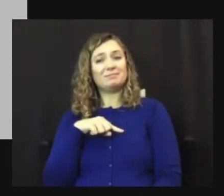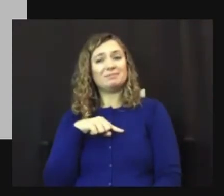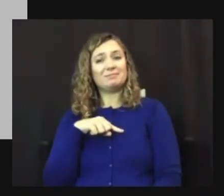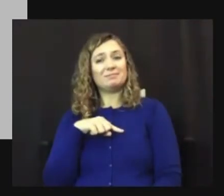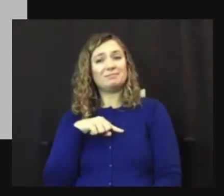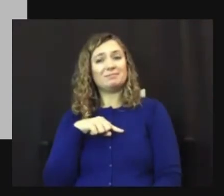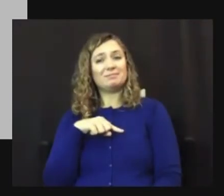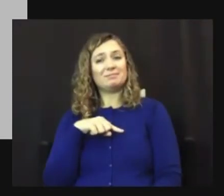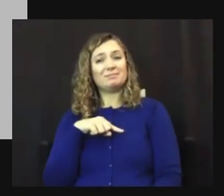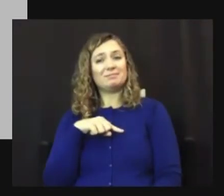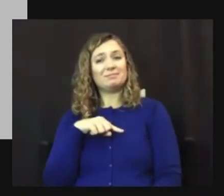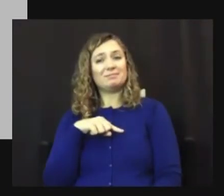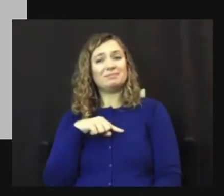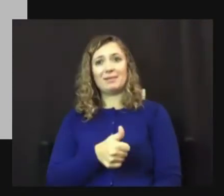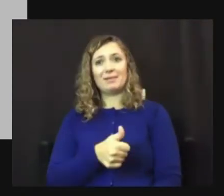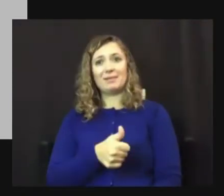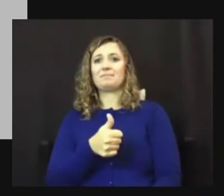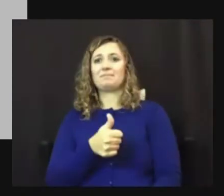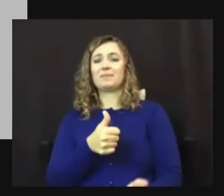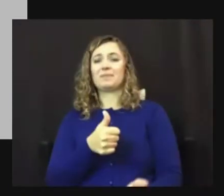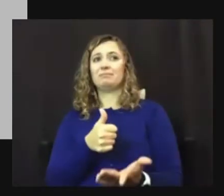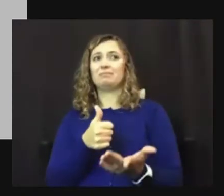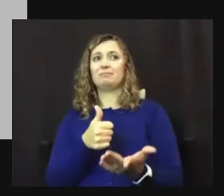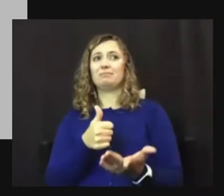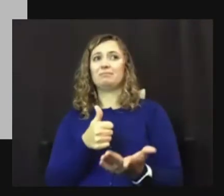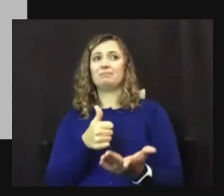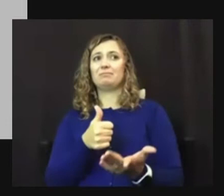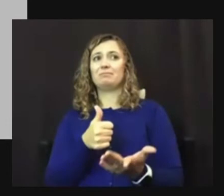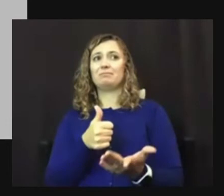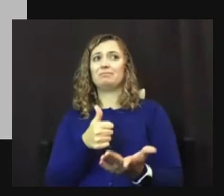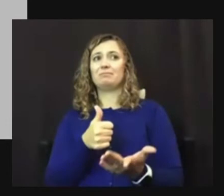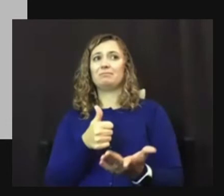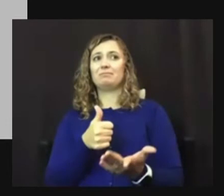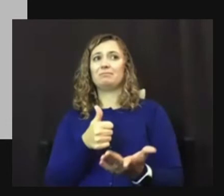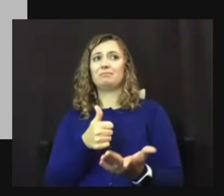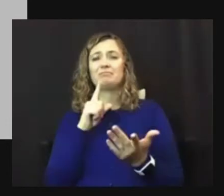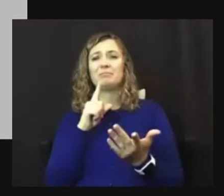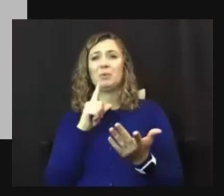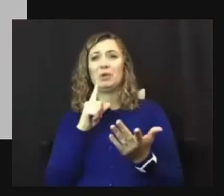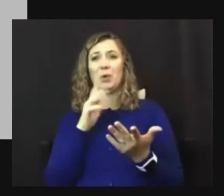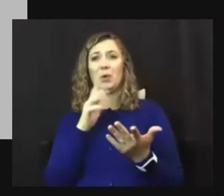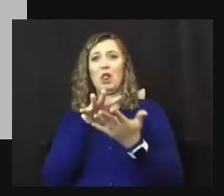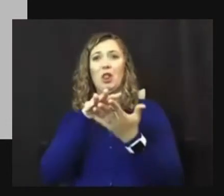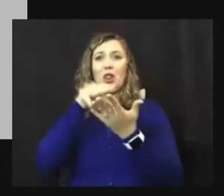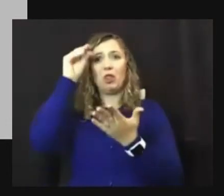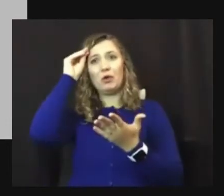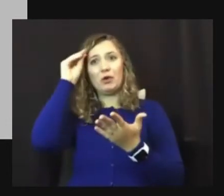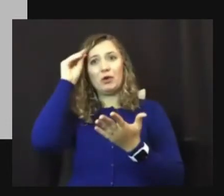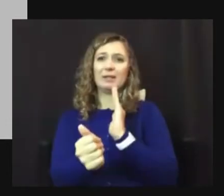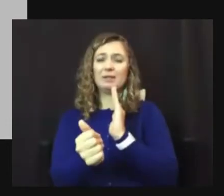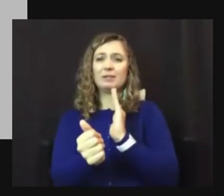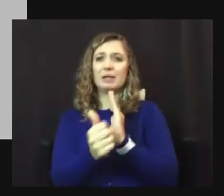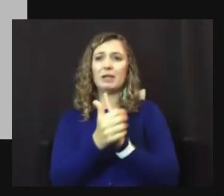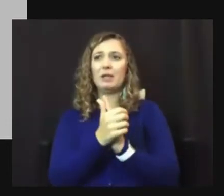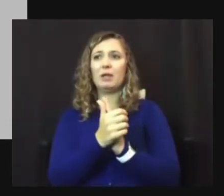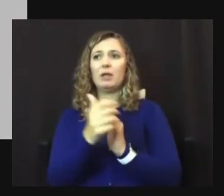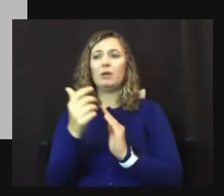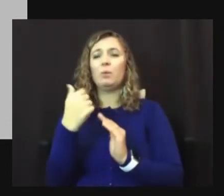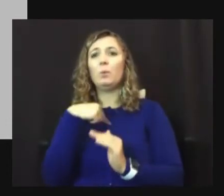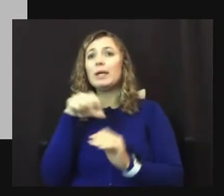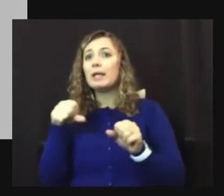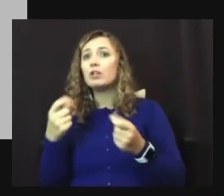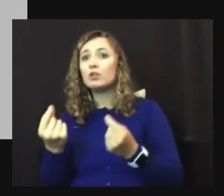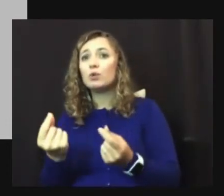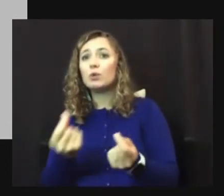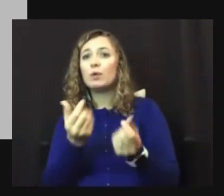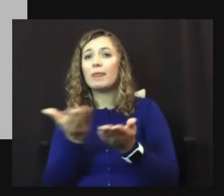going to ever learn skills. It's not that we can't do the things. We can do all the things. We can't